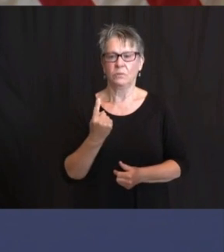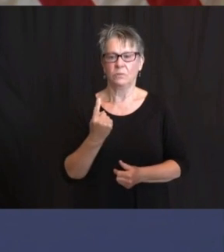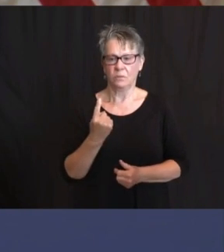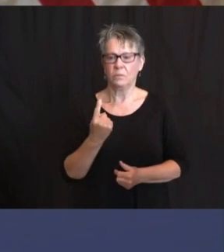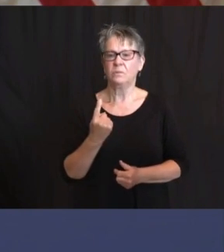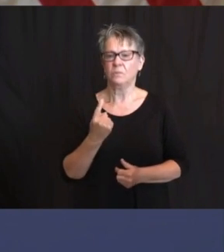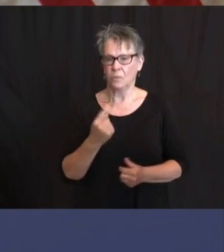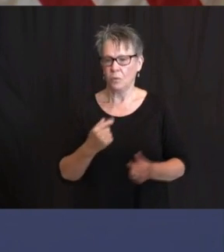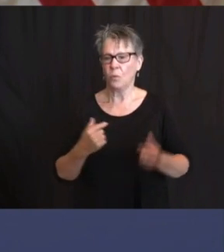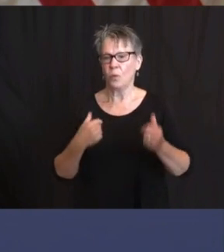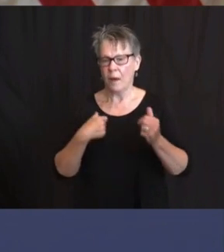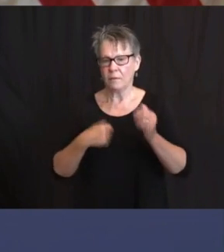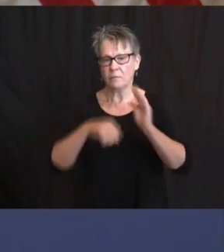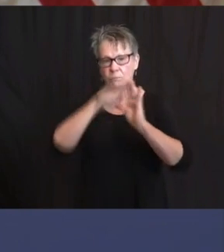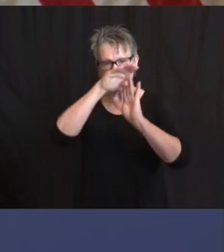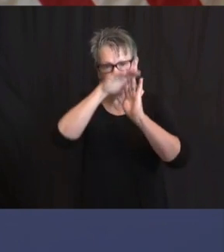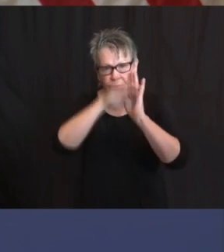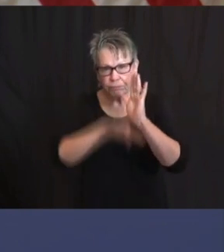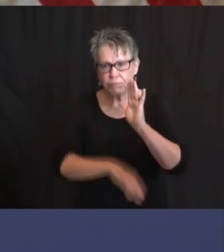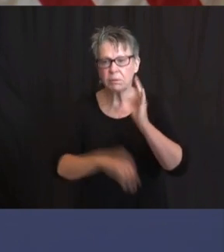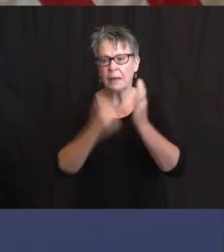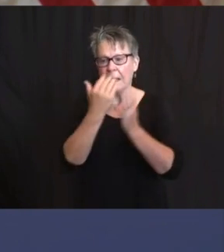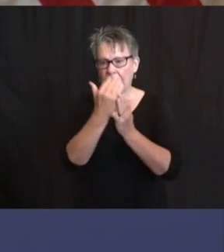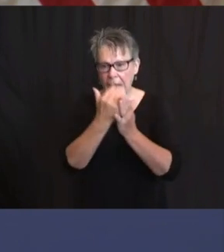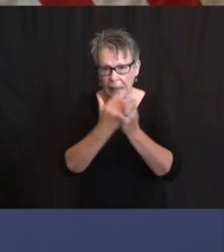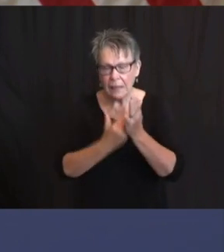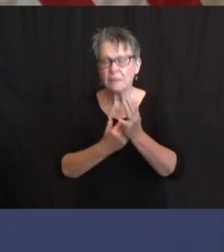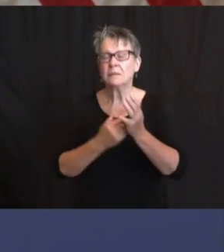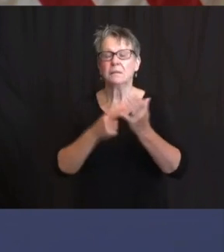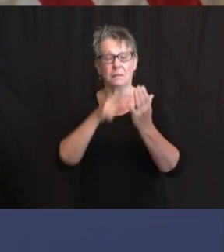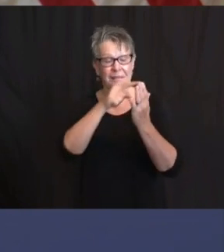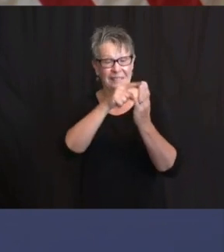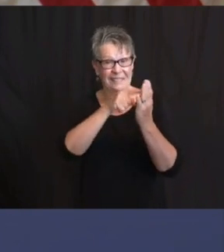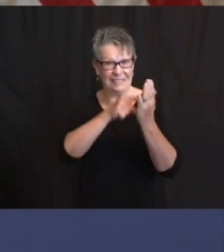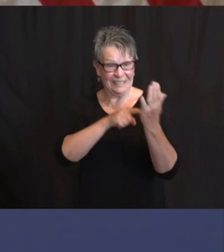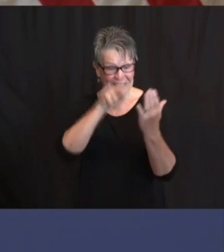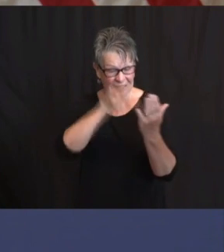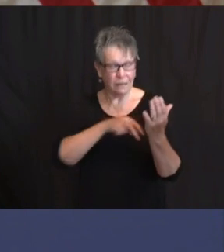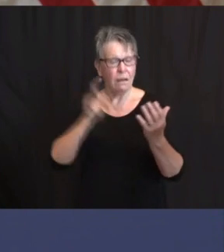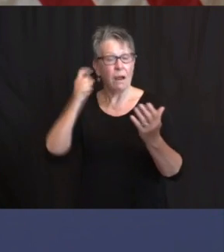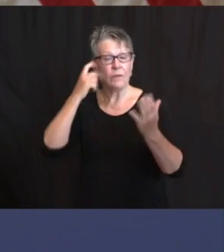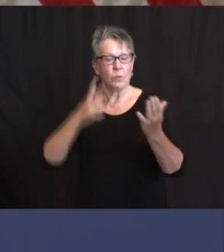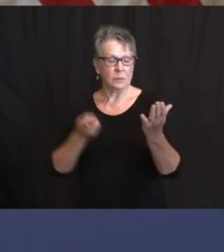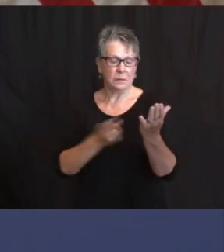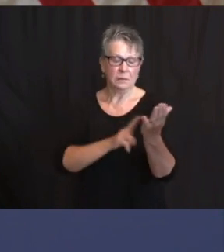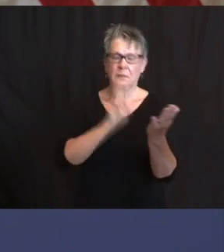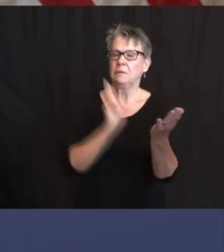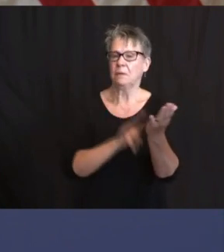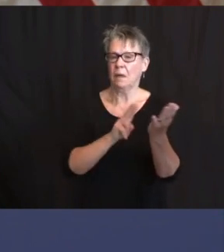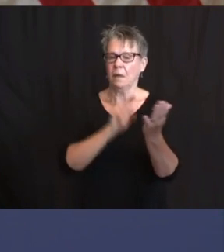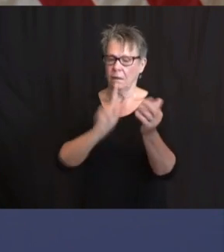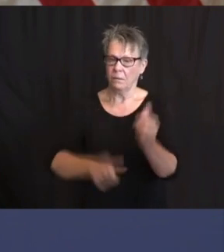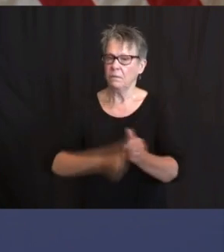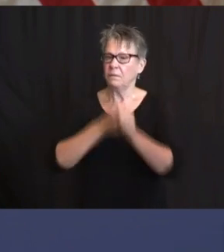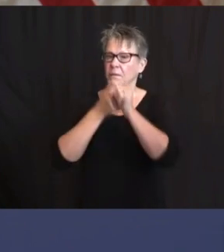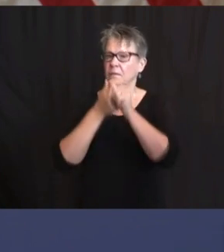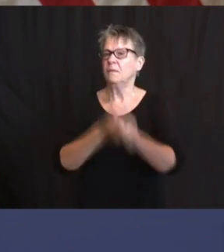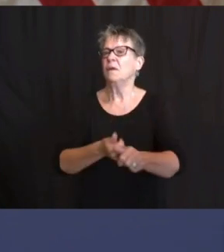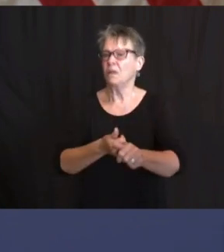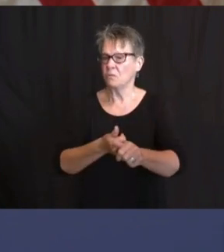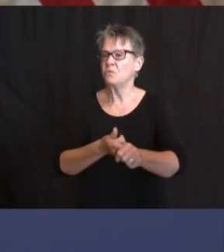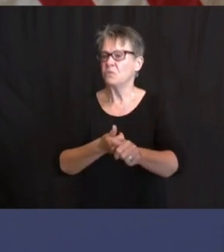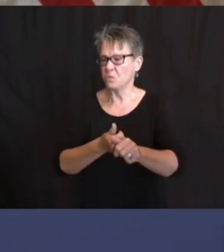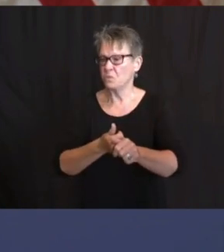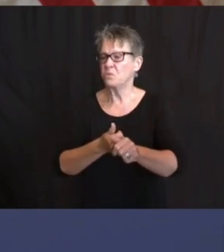governor will sign, we are aiming to strike a balance between responsible public health considerations and the safe resumption